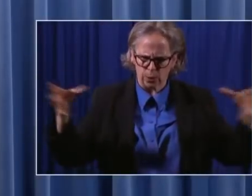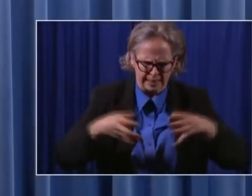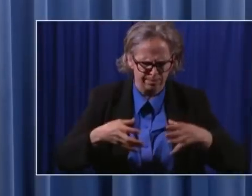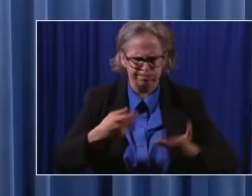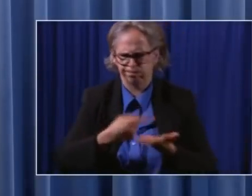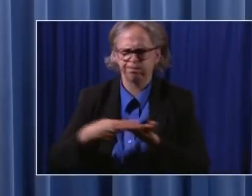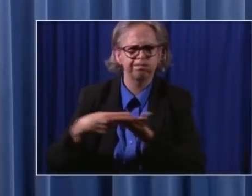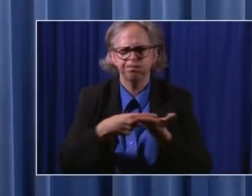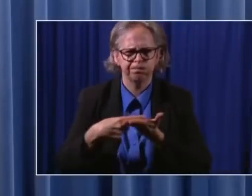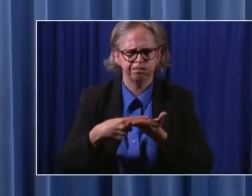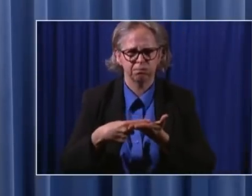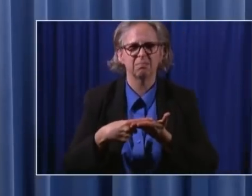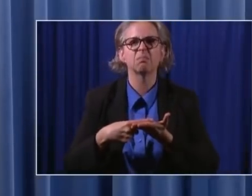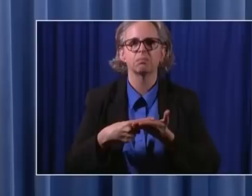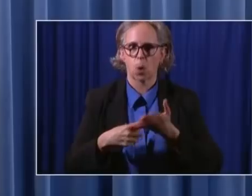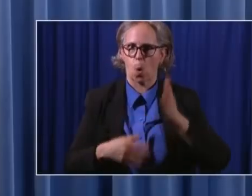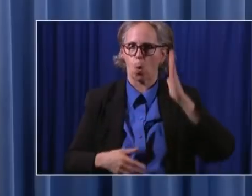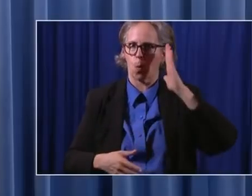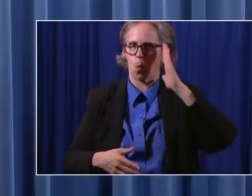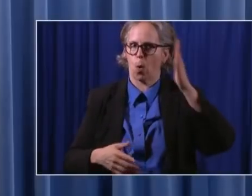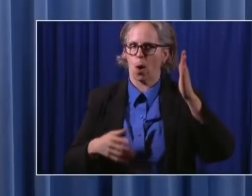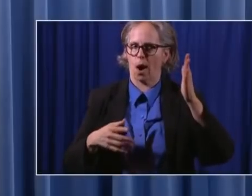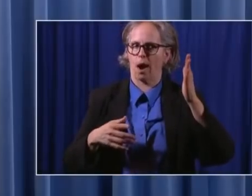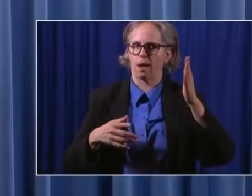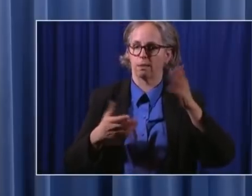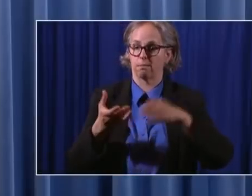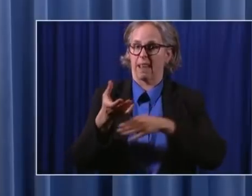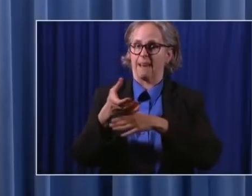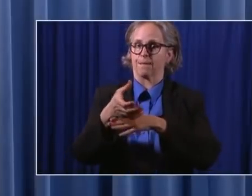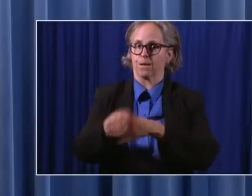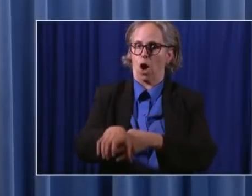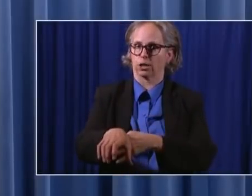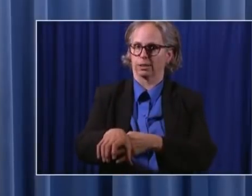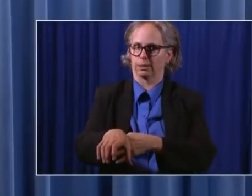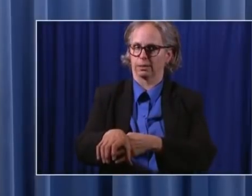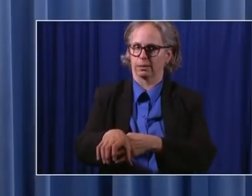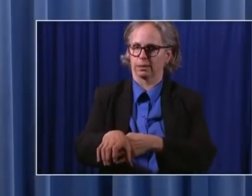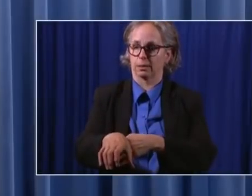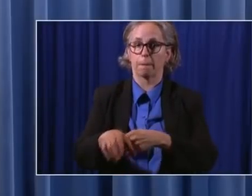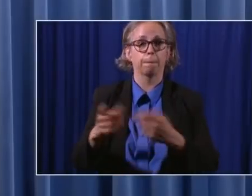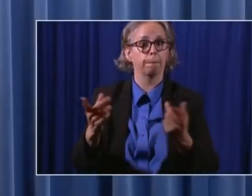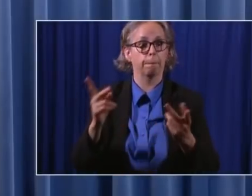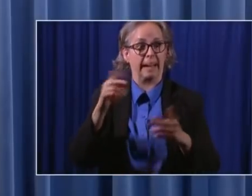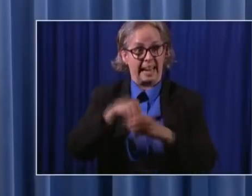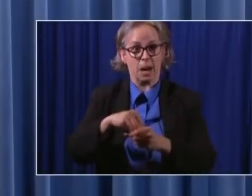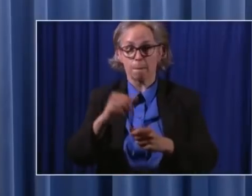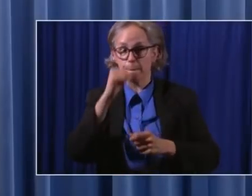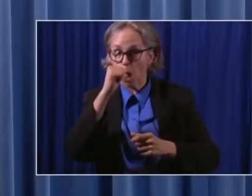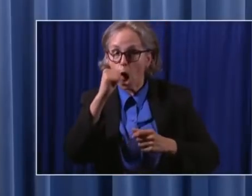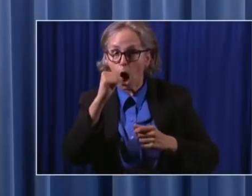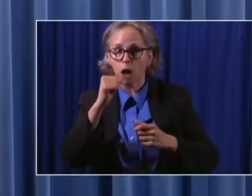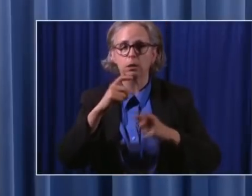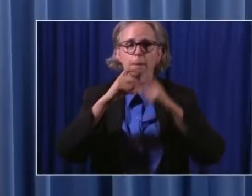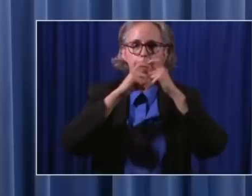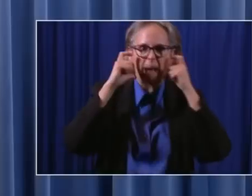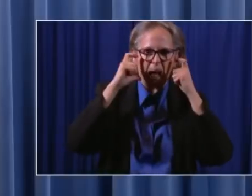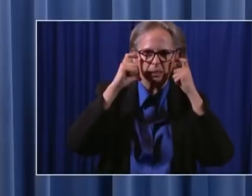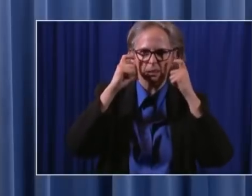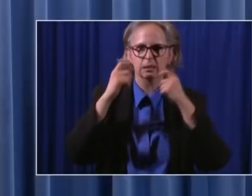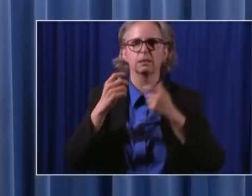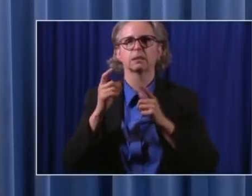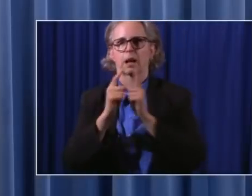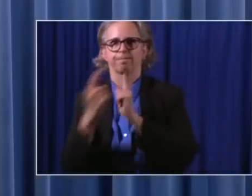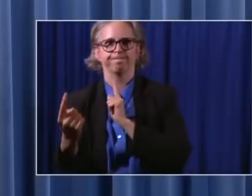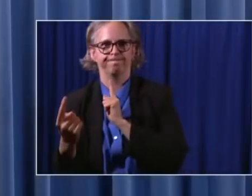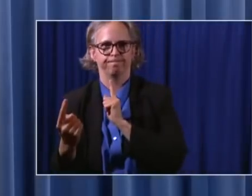be following up, continuing to do their work, focusing on bars. Let me just say, most